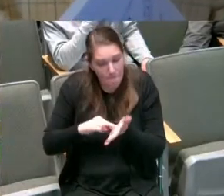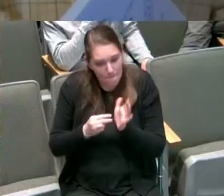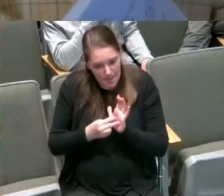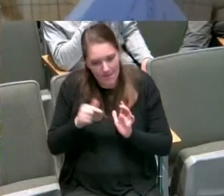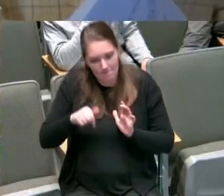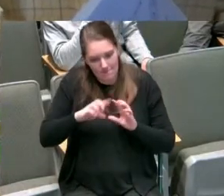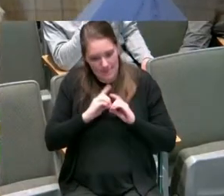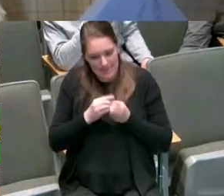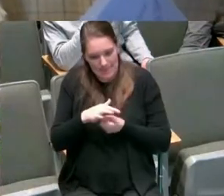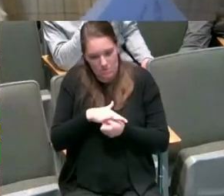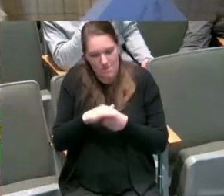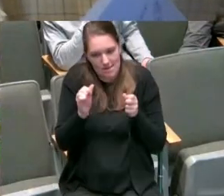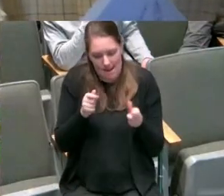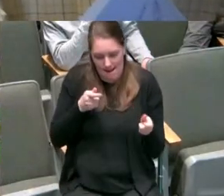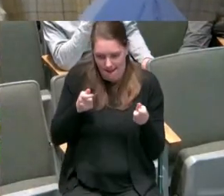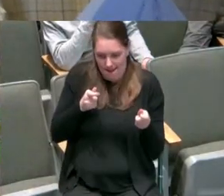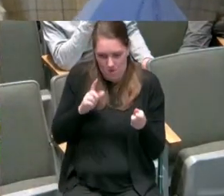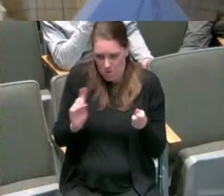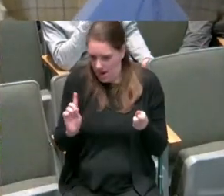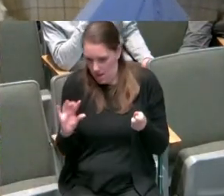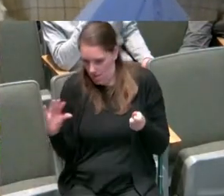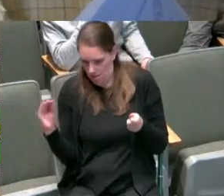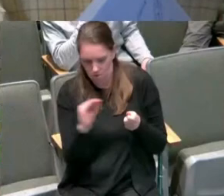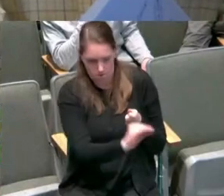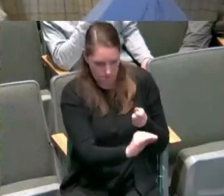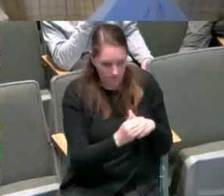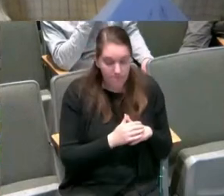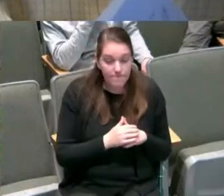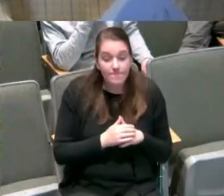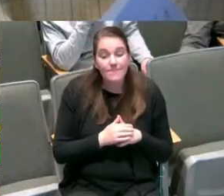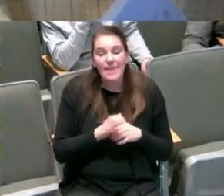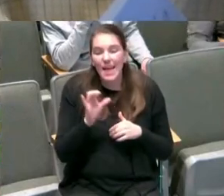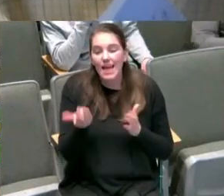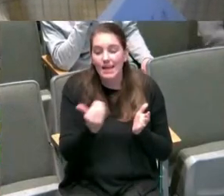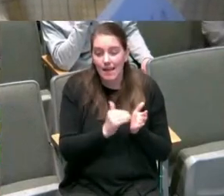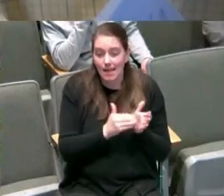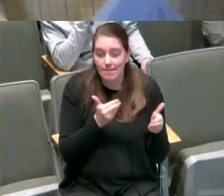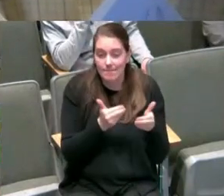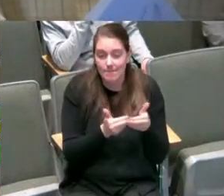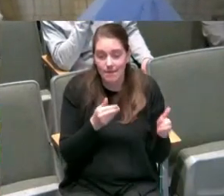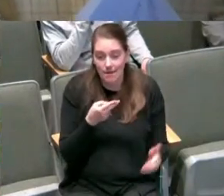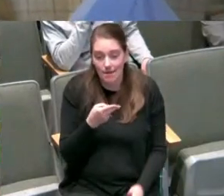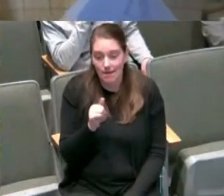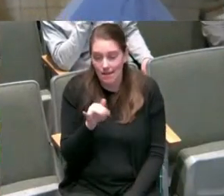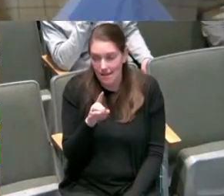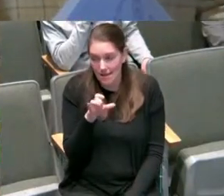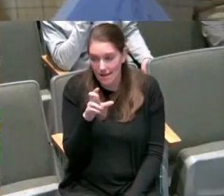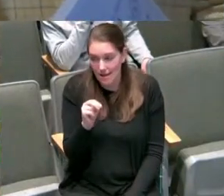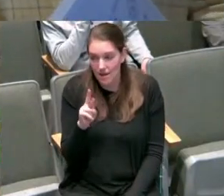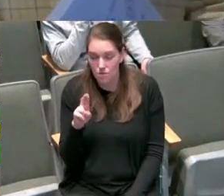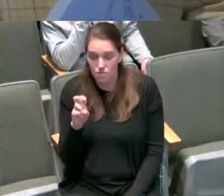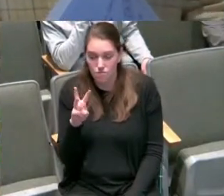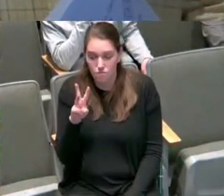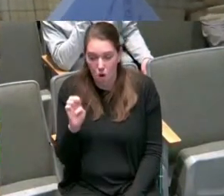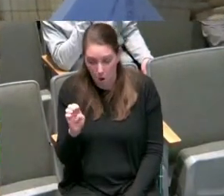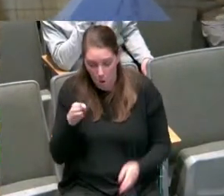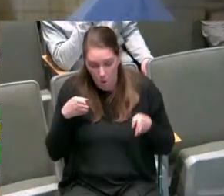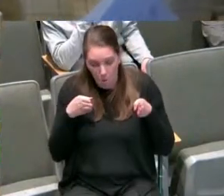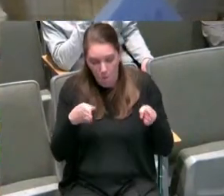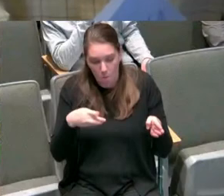so this building again would be off of Hayden row and would house our second third and fourth grade students